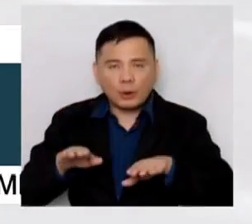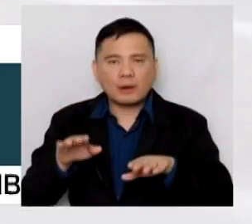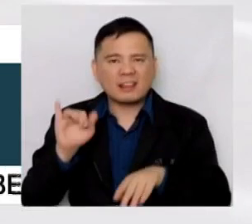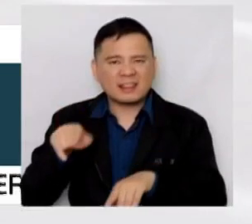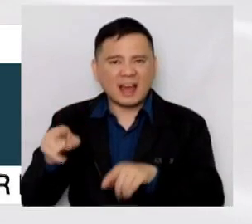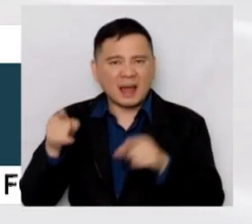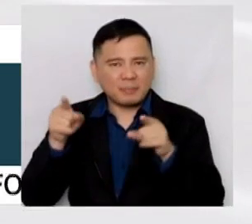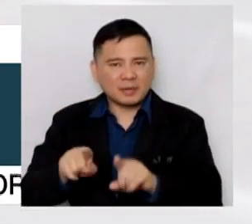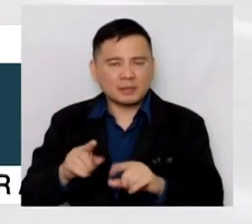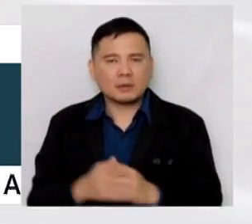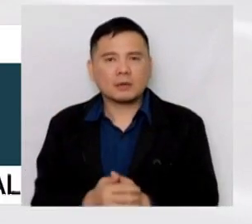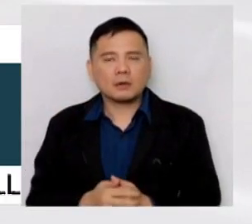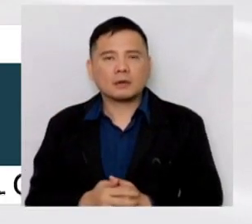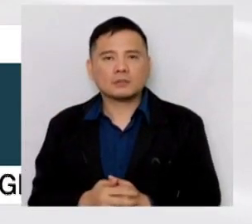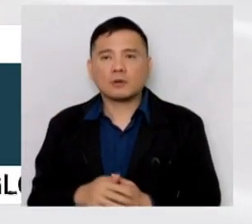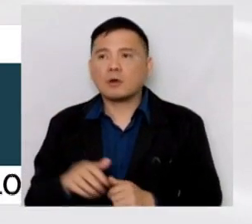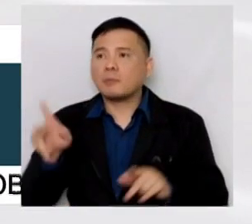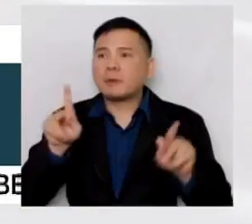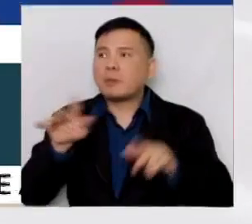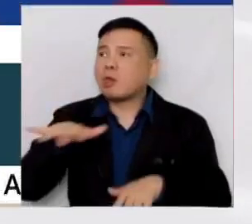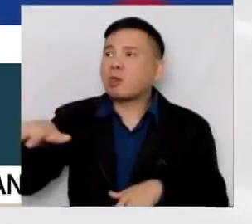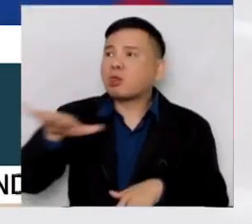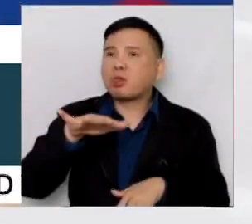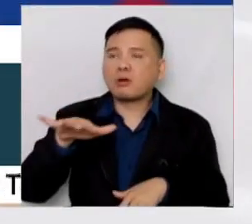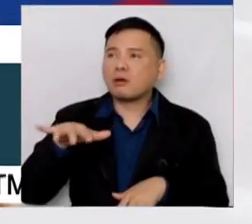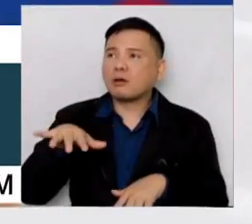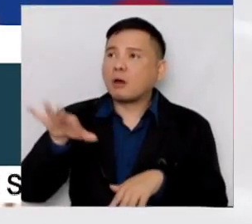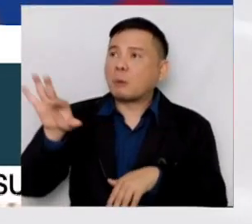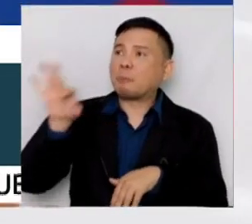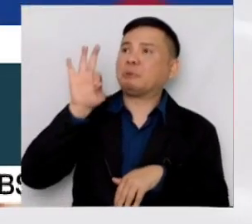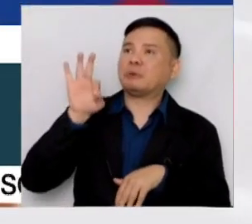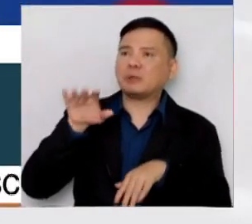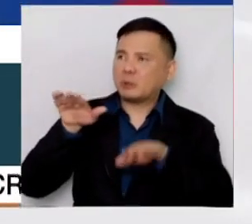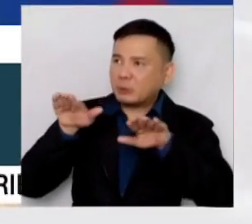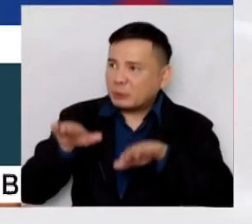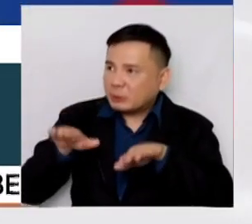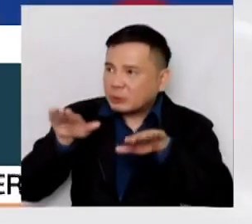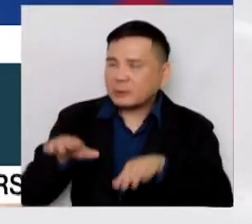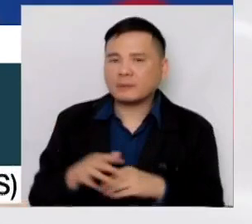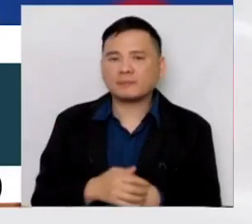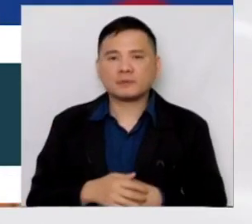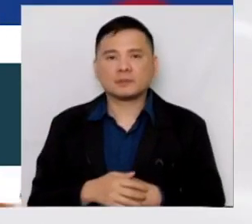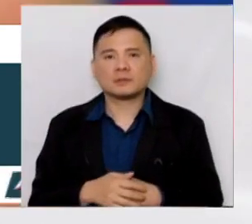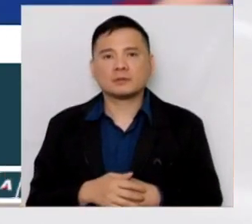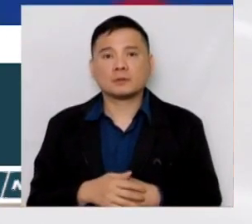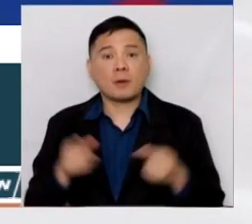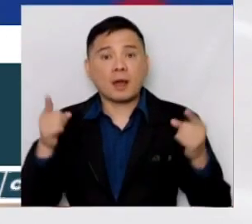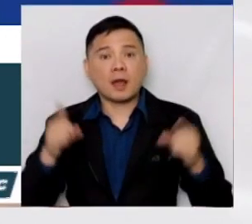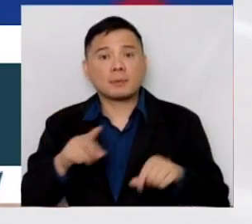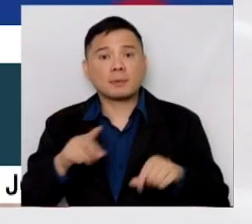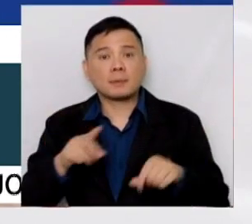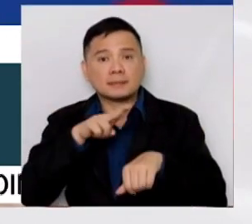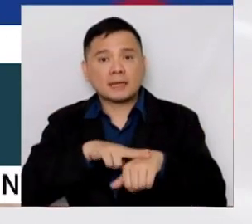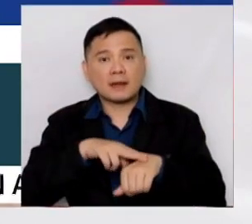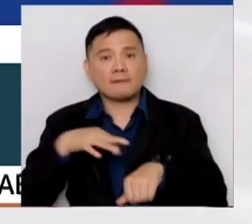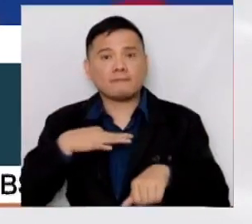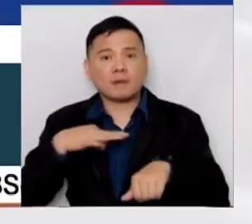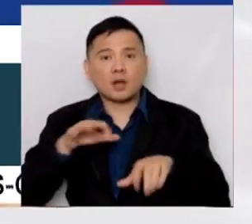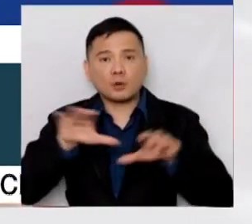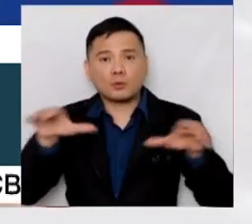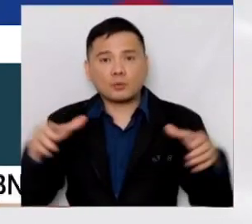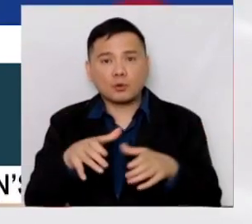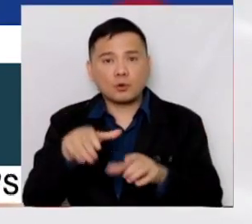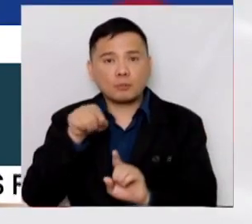that's when they begin to idolize people. So we'd like to ask to challenge these National Volunteer Corps, this NAVO Corps guys, to